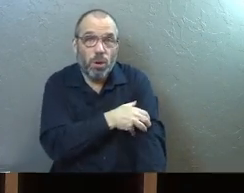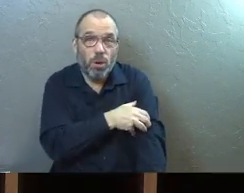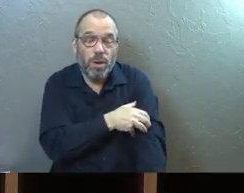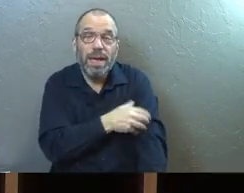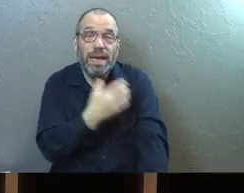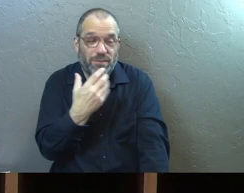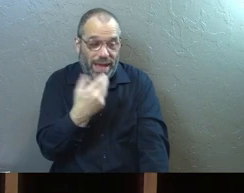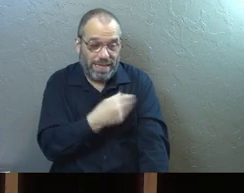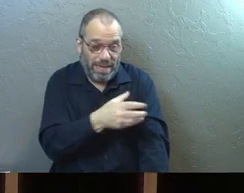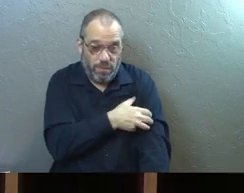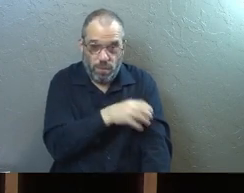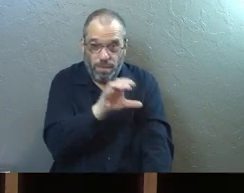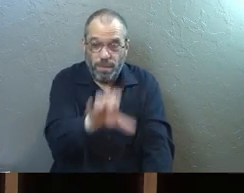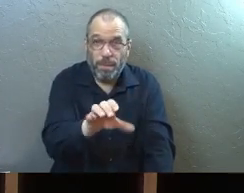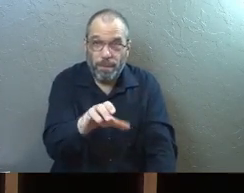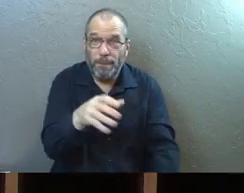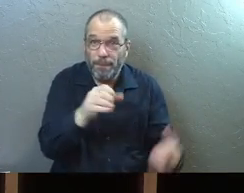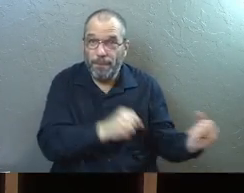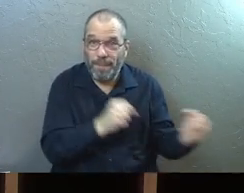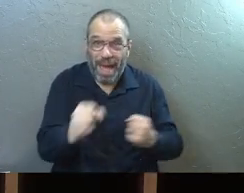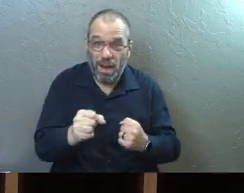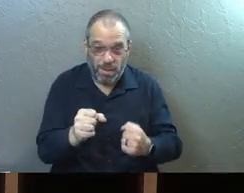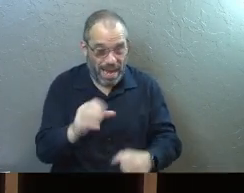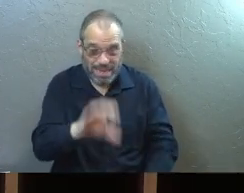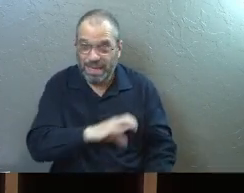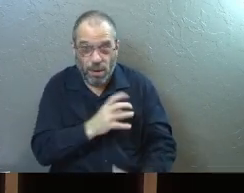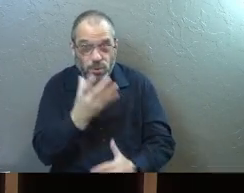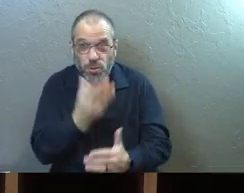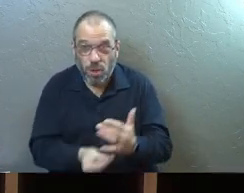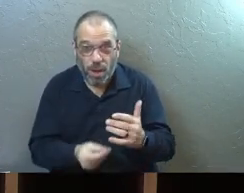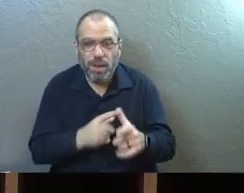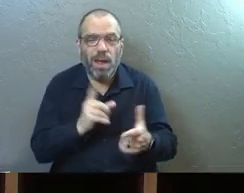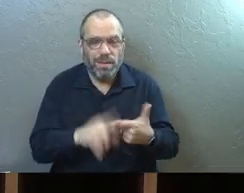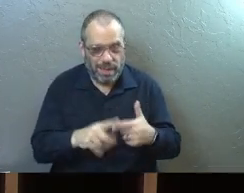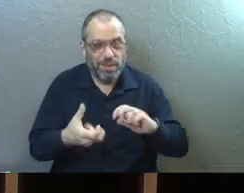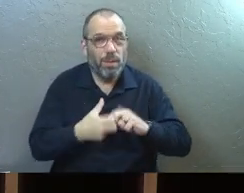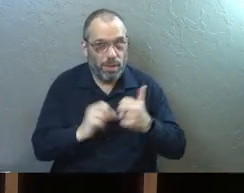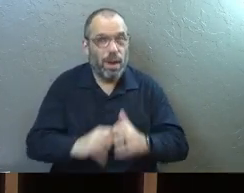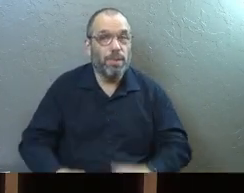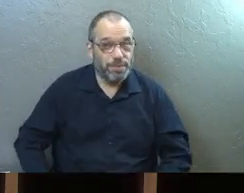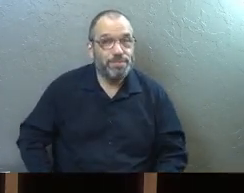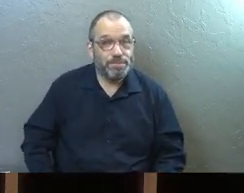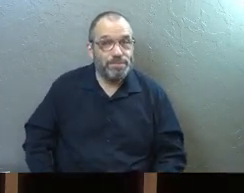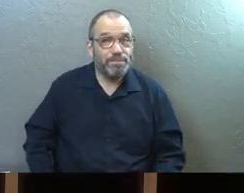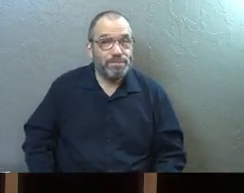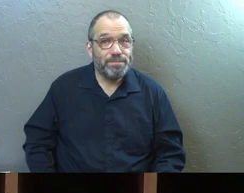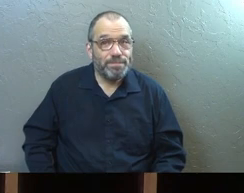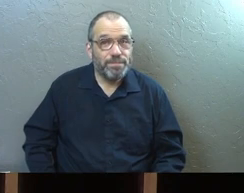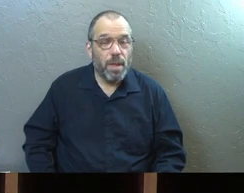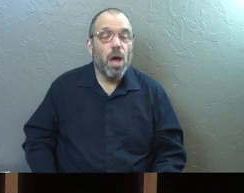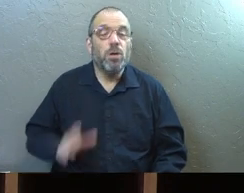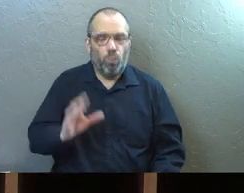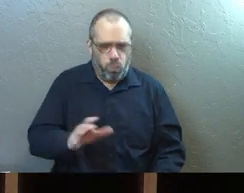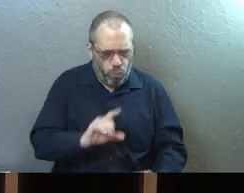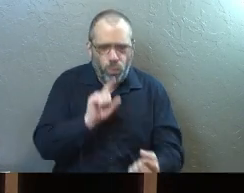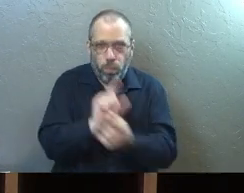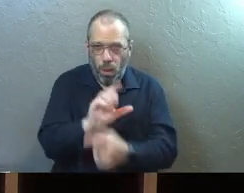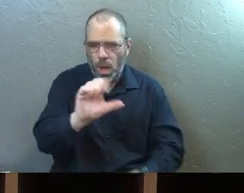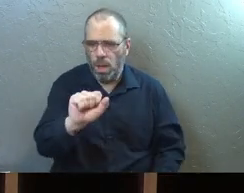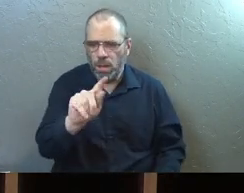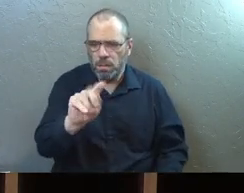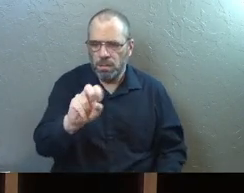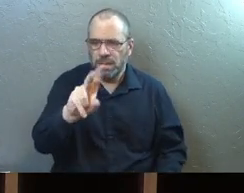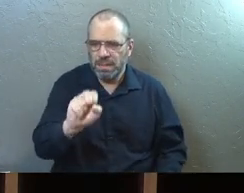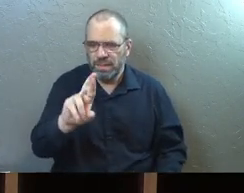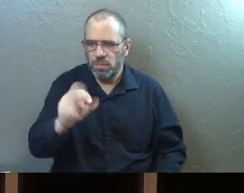Because if I give you the power and the character is not there, we're going to have a problem. And so he goes to Steve Rogers here